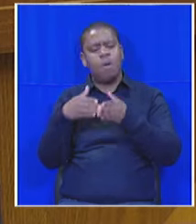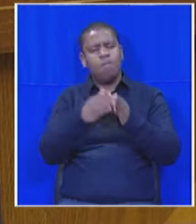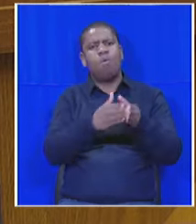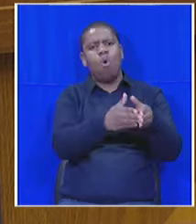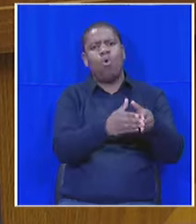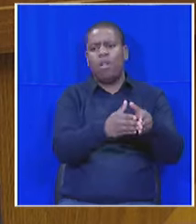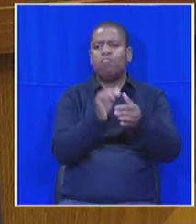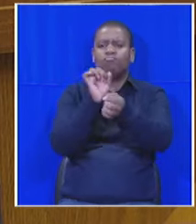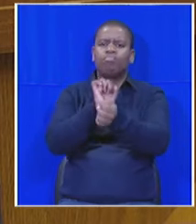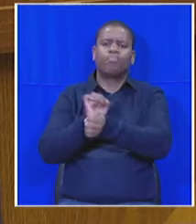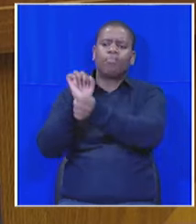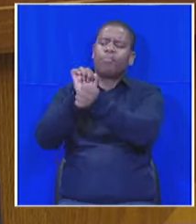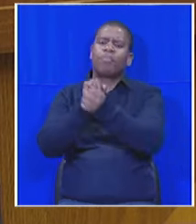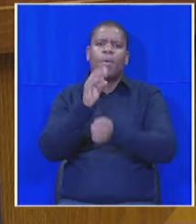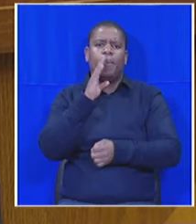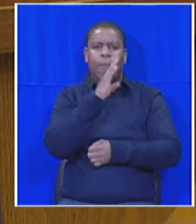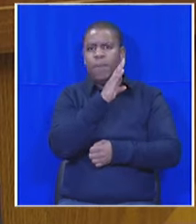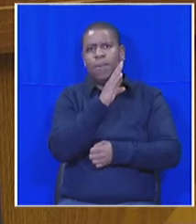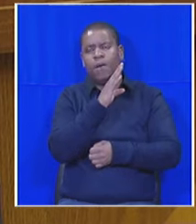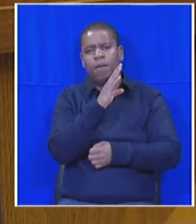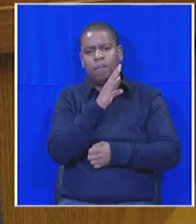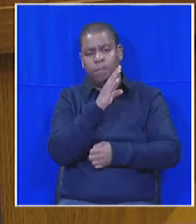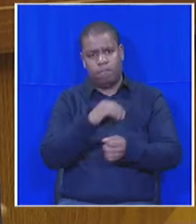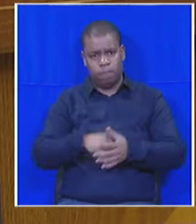not being brought into port for inspection?